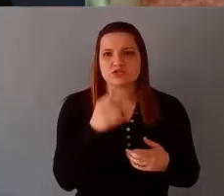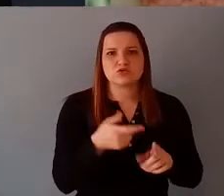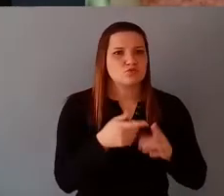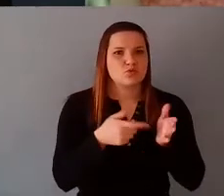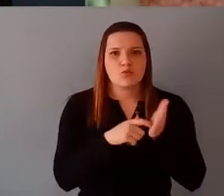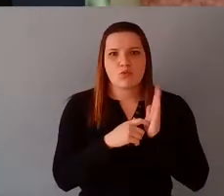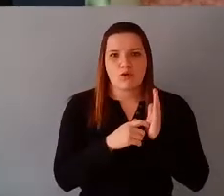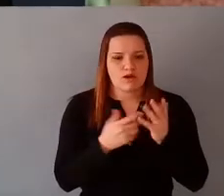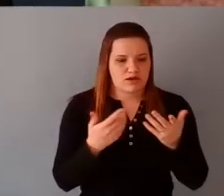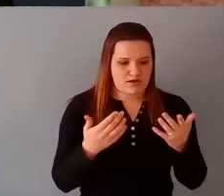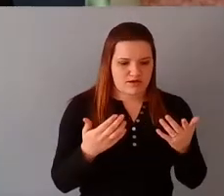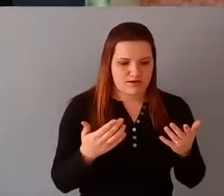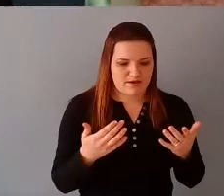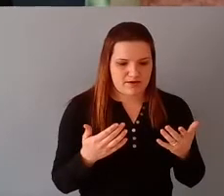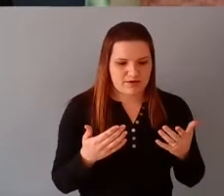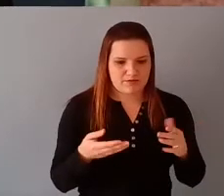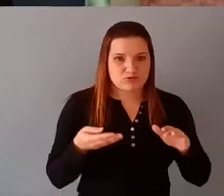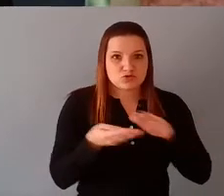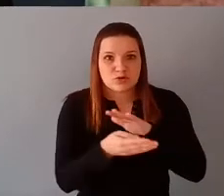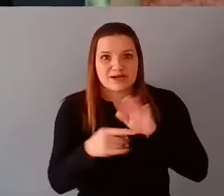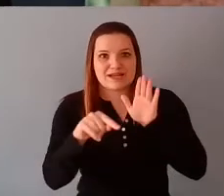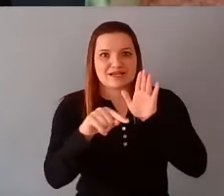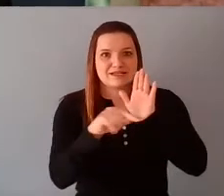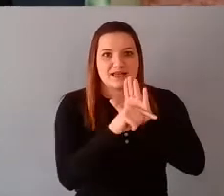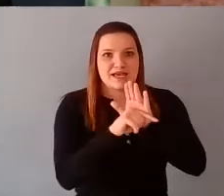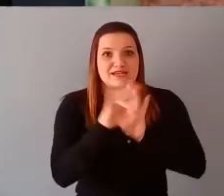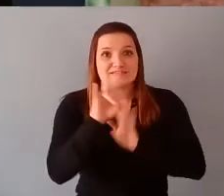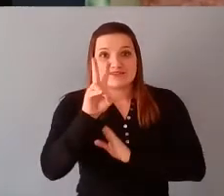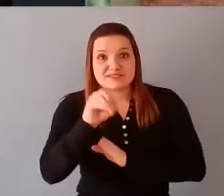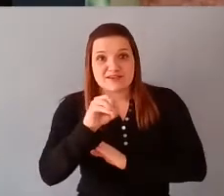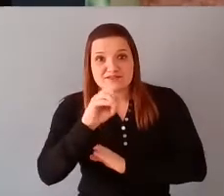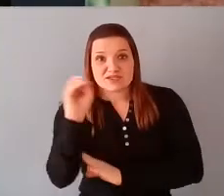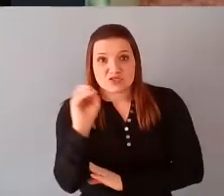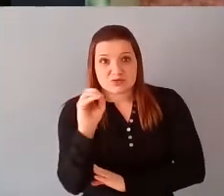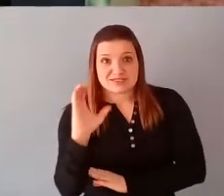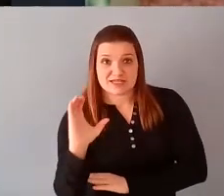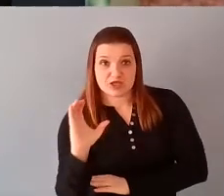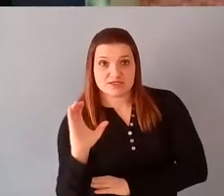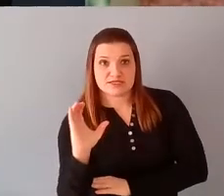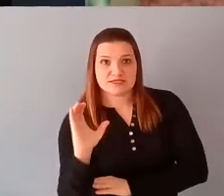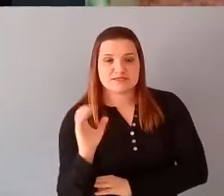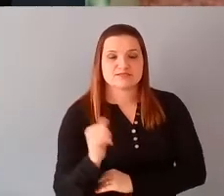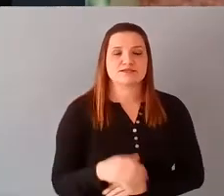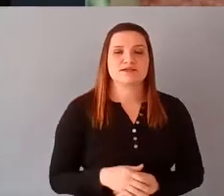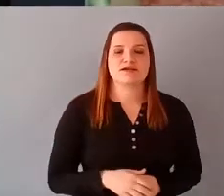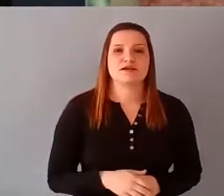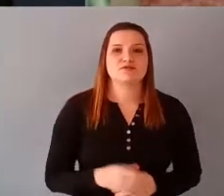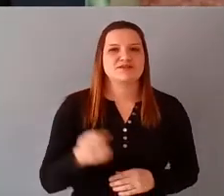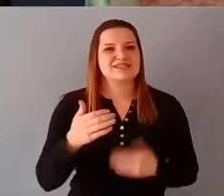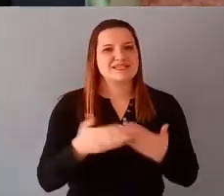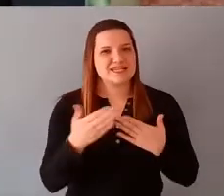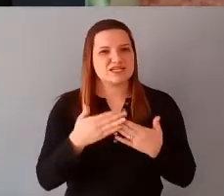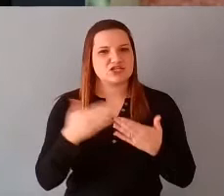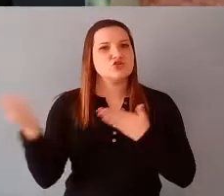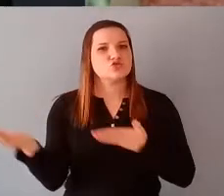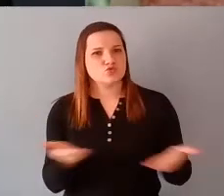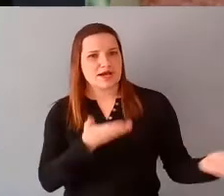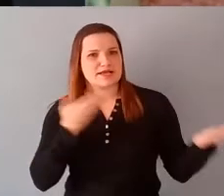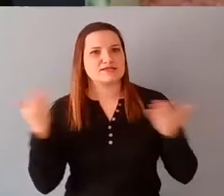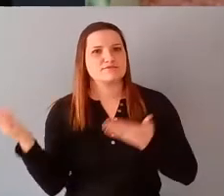require, storing it at a negative 70 degrees Celsius. So a little bit easier to